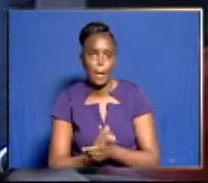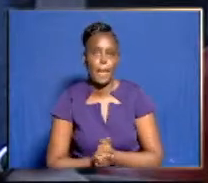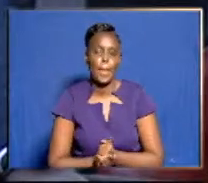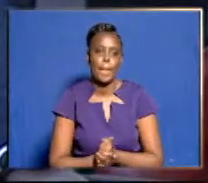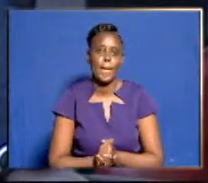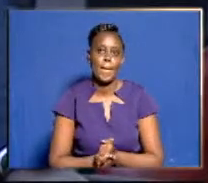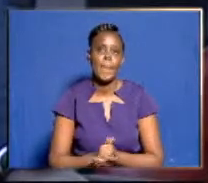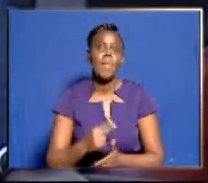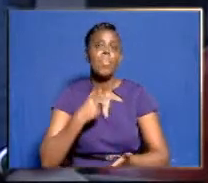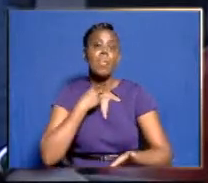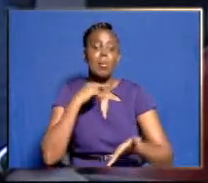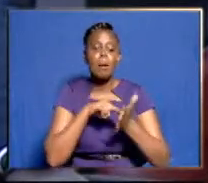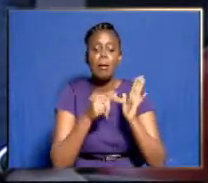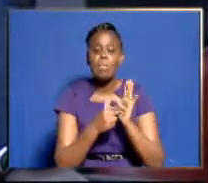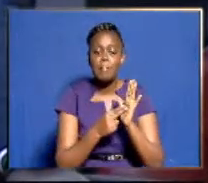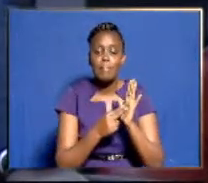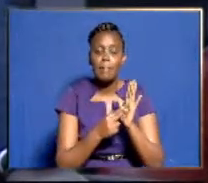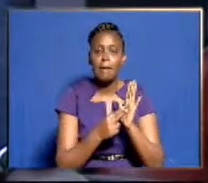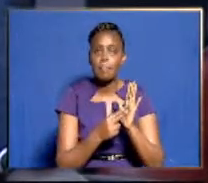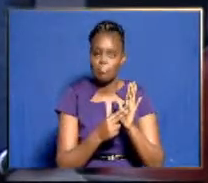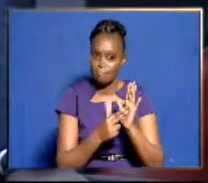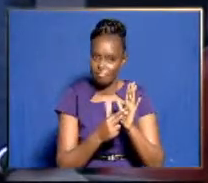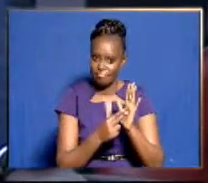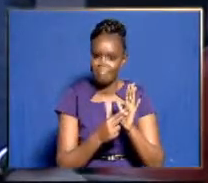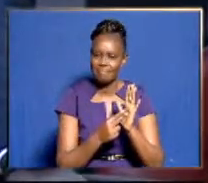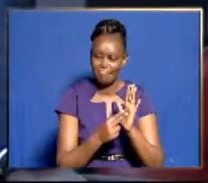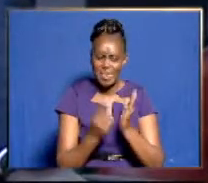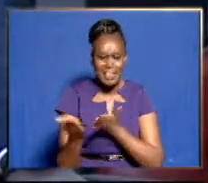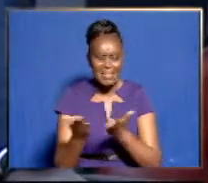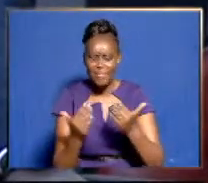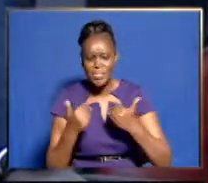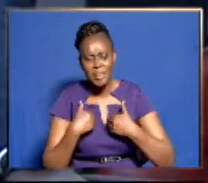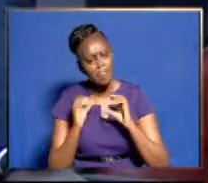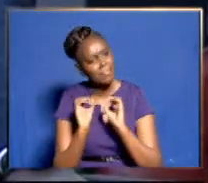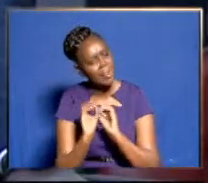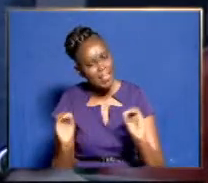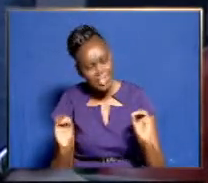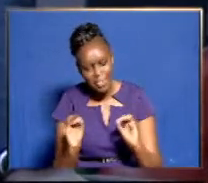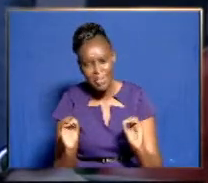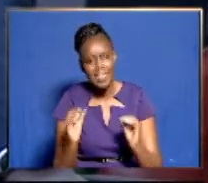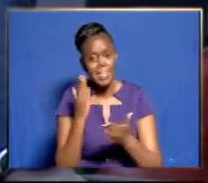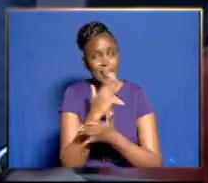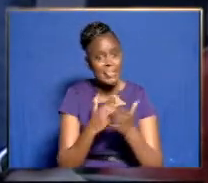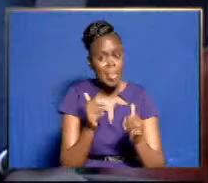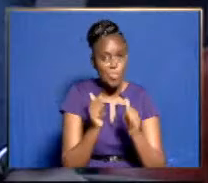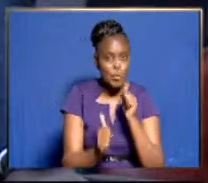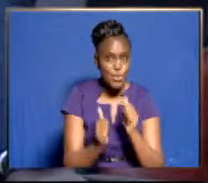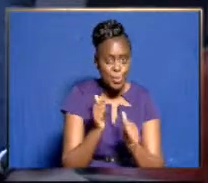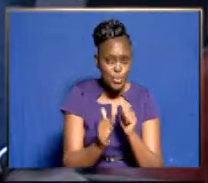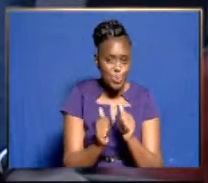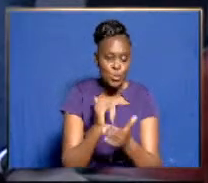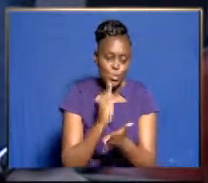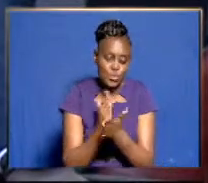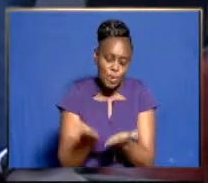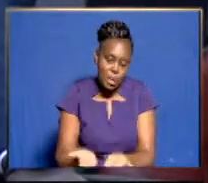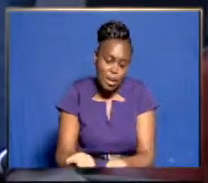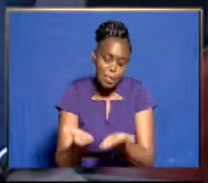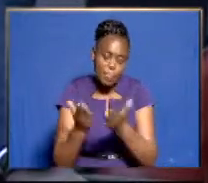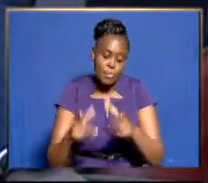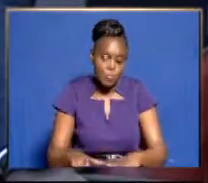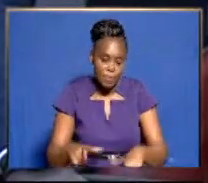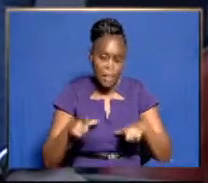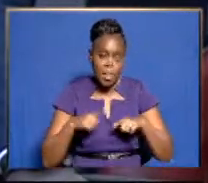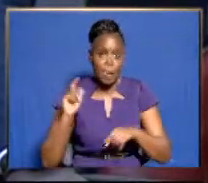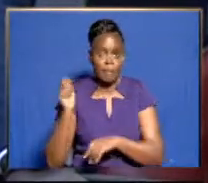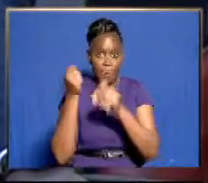These stored projects are denying Kenyans essential services, some of which would really improve the lives of